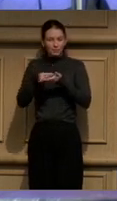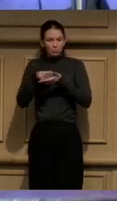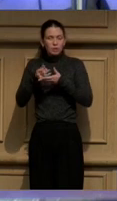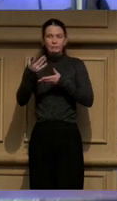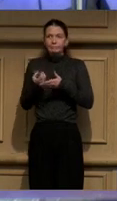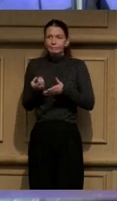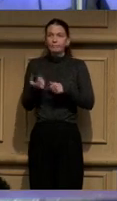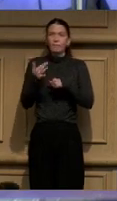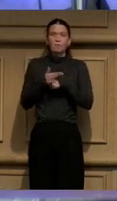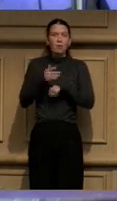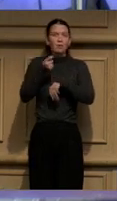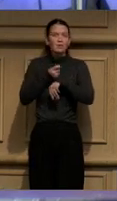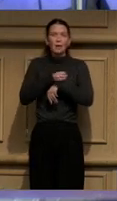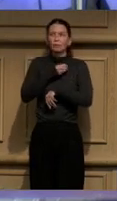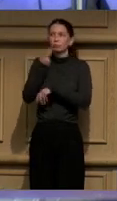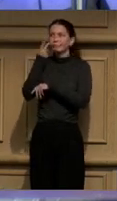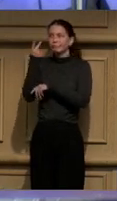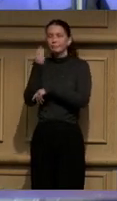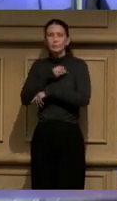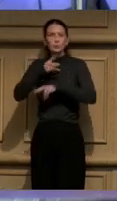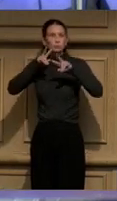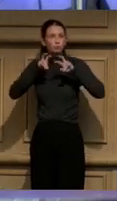research, time to...